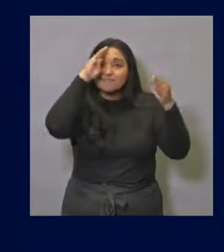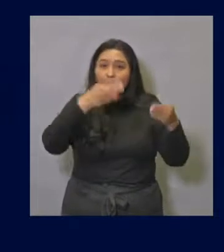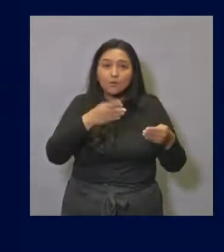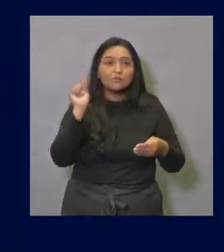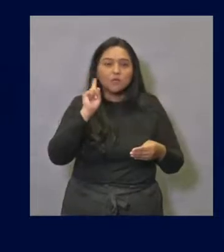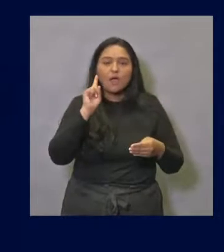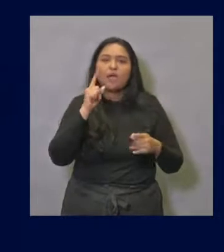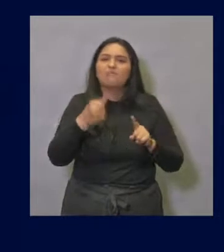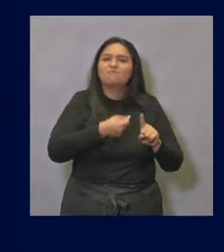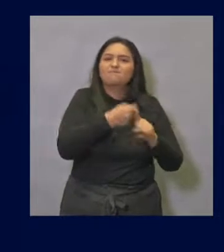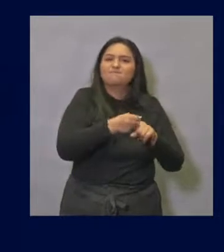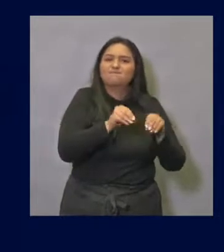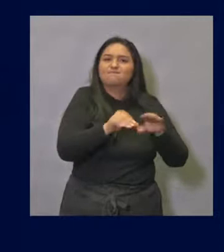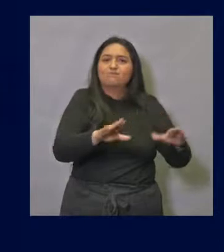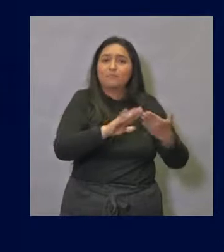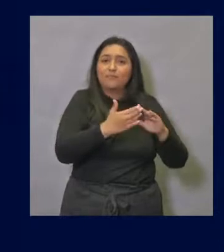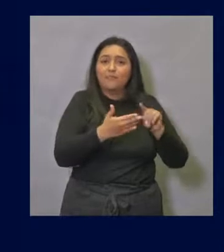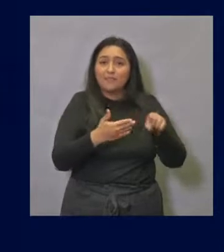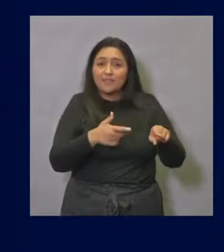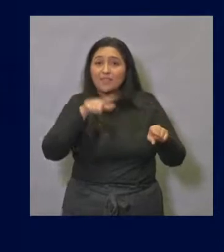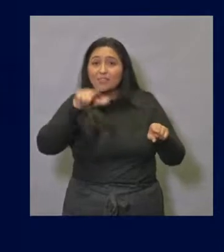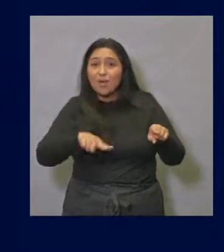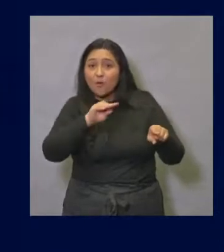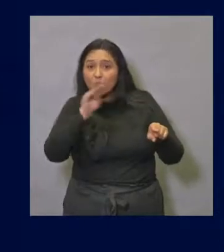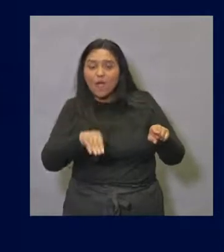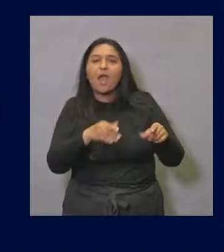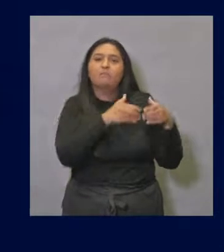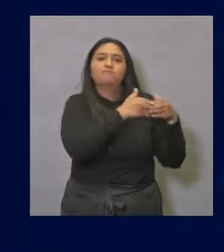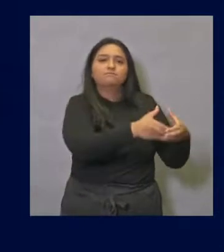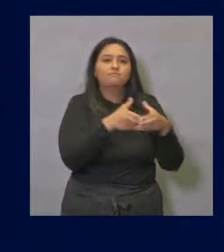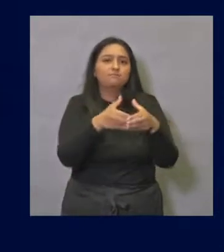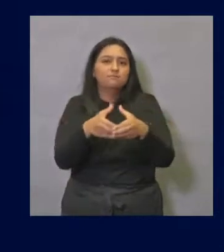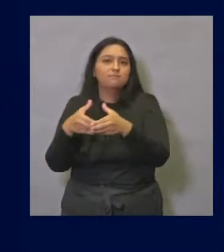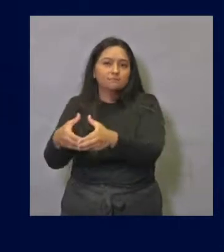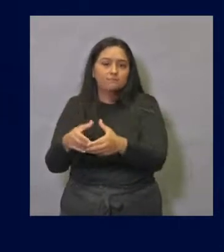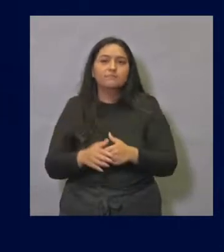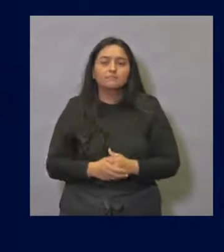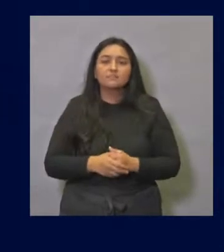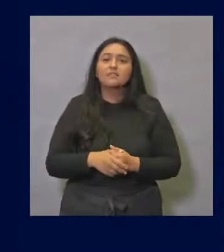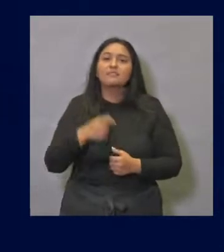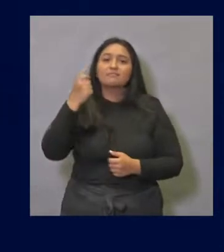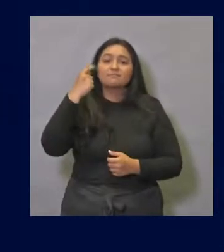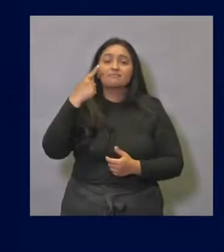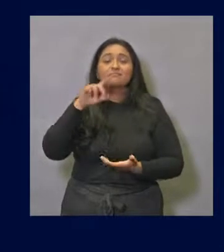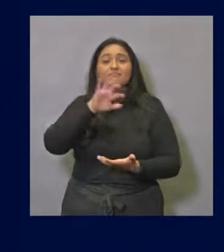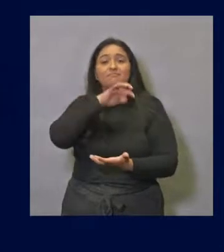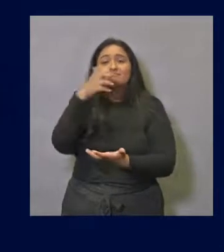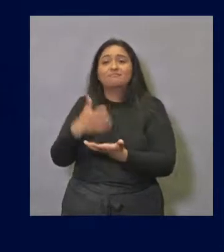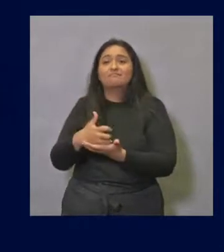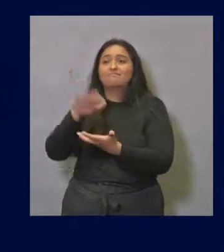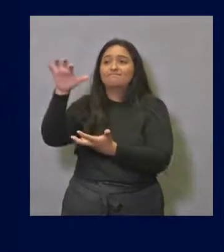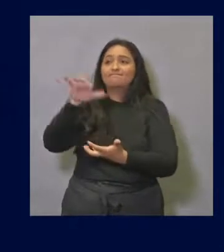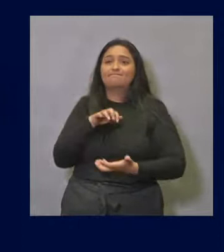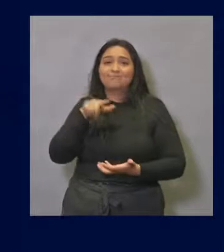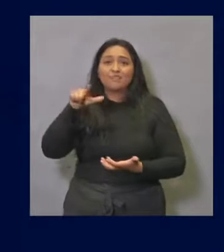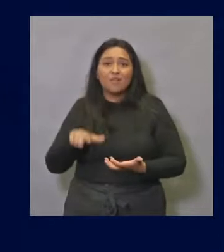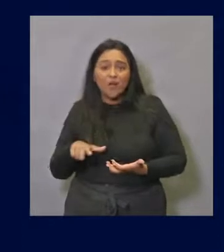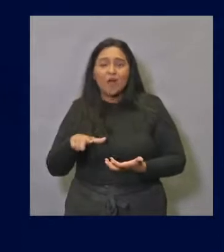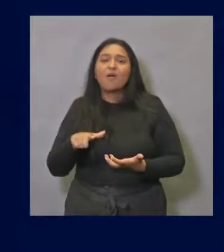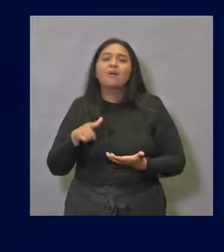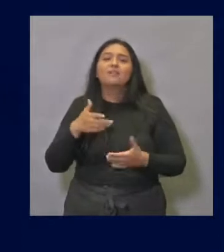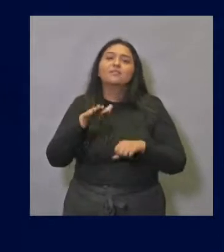that have lower vaccination rates. The lack of supply continues to slow the pace of which we can provide